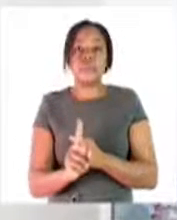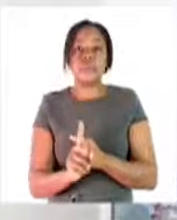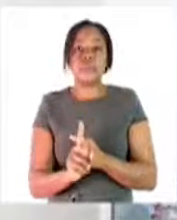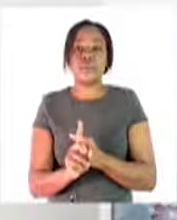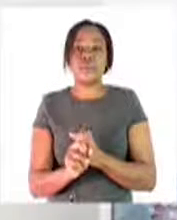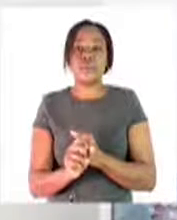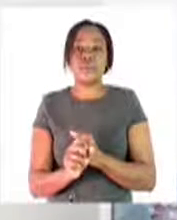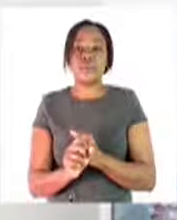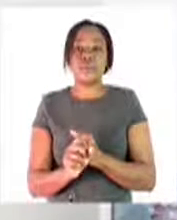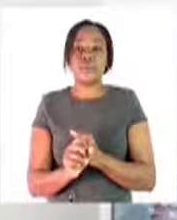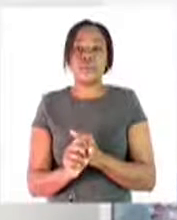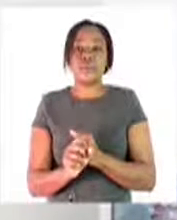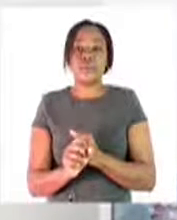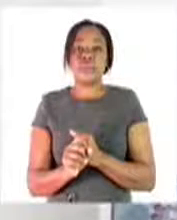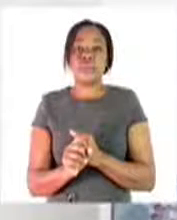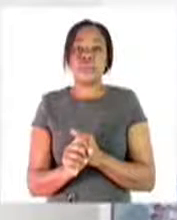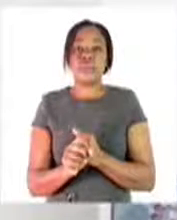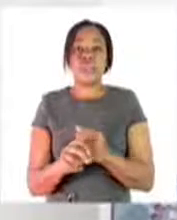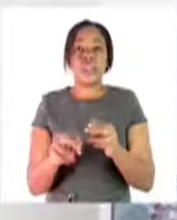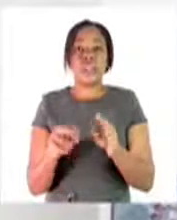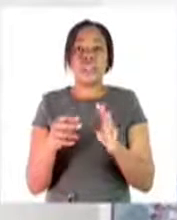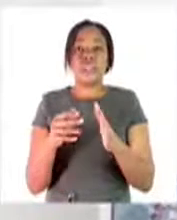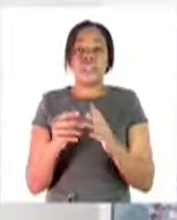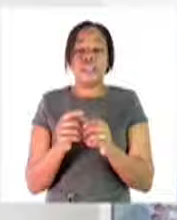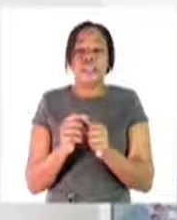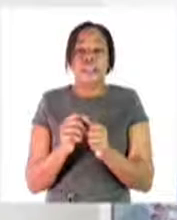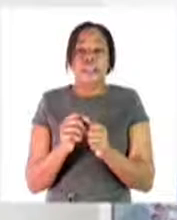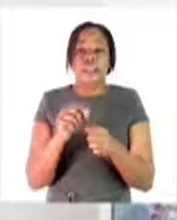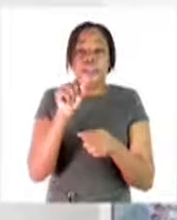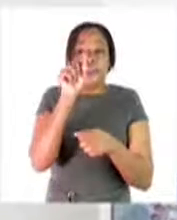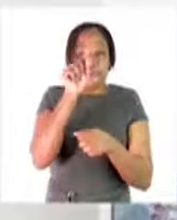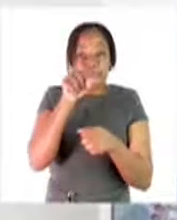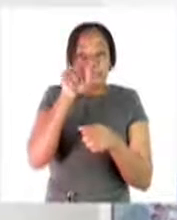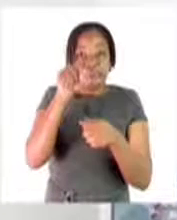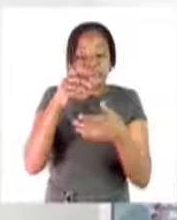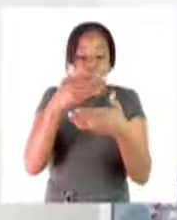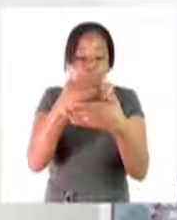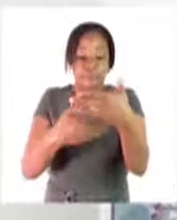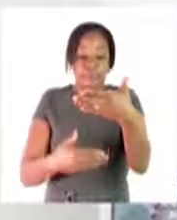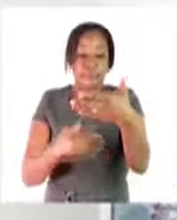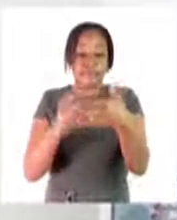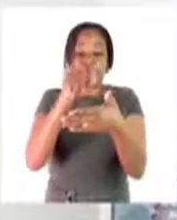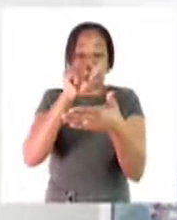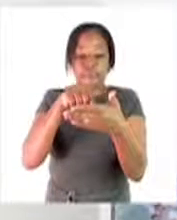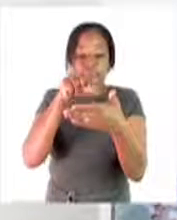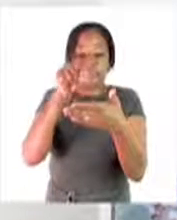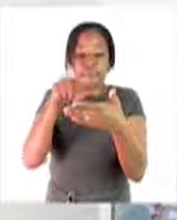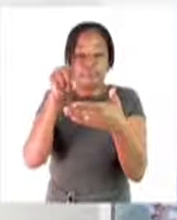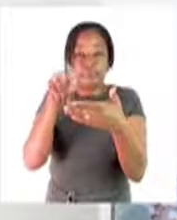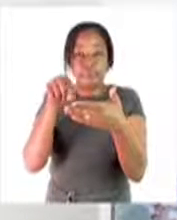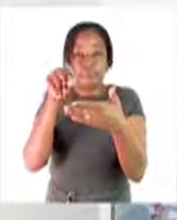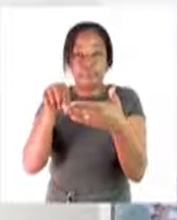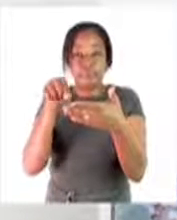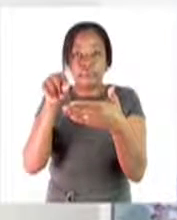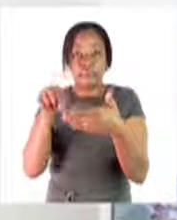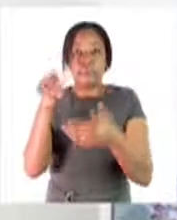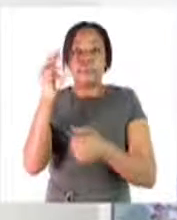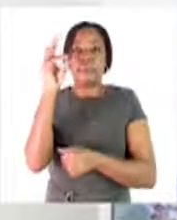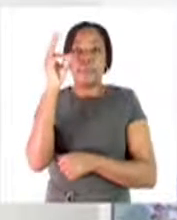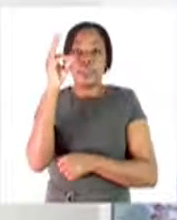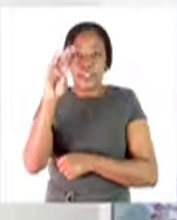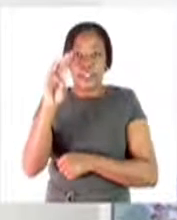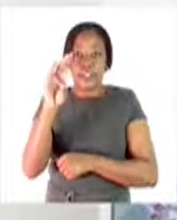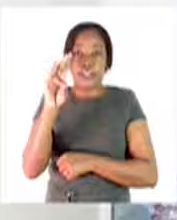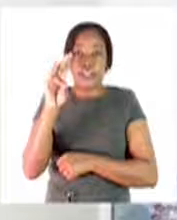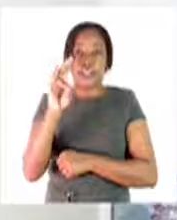fingers. I can use my fingers or whatever I can use. I can count still the same. 1, 2, 3, 4, 5,